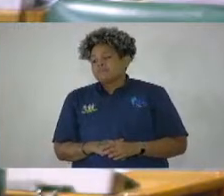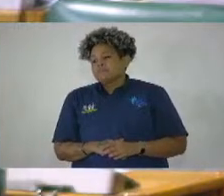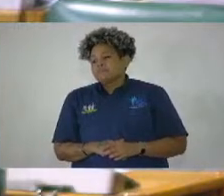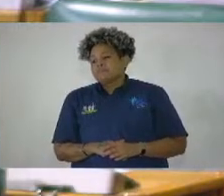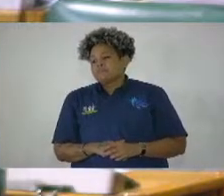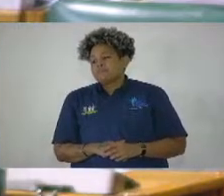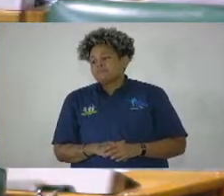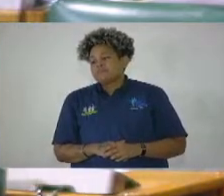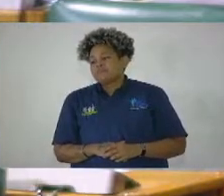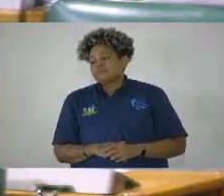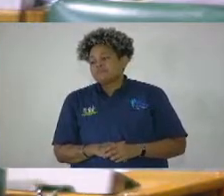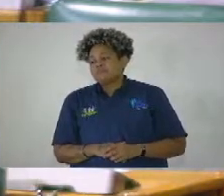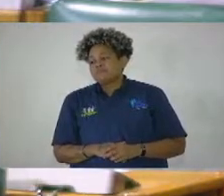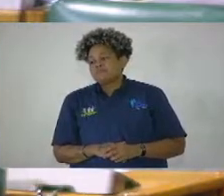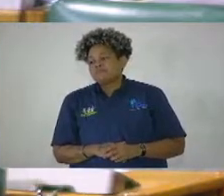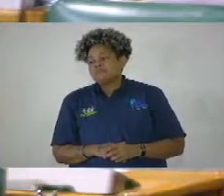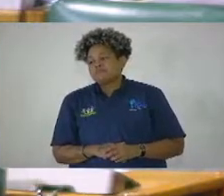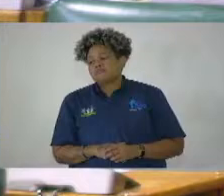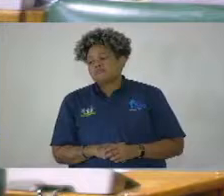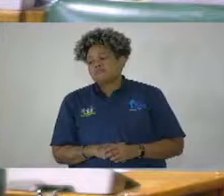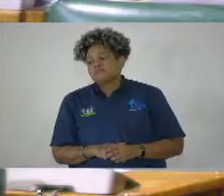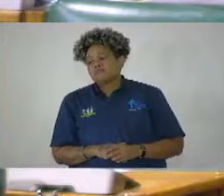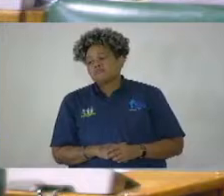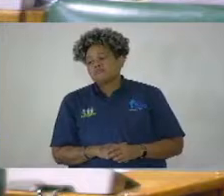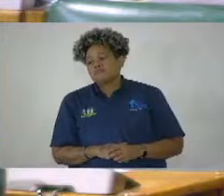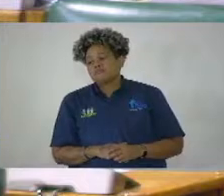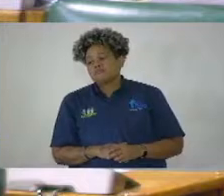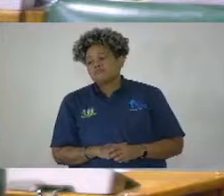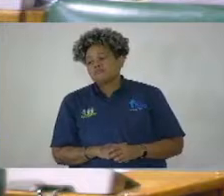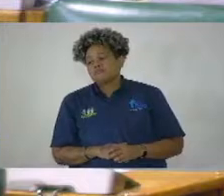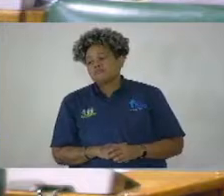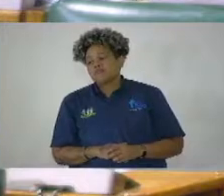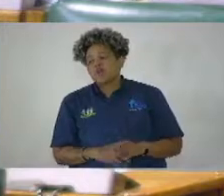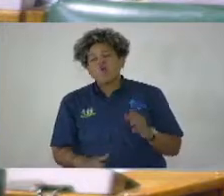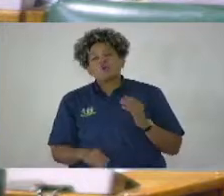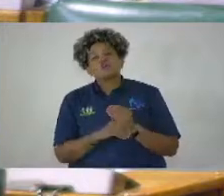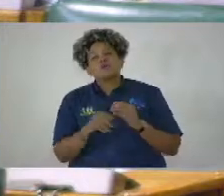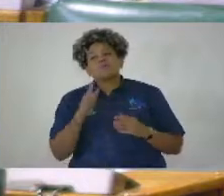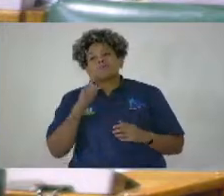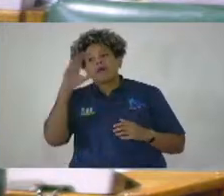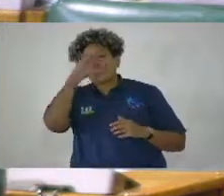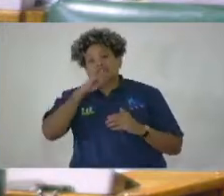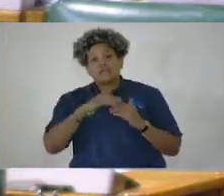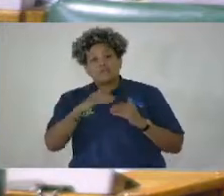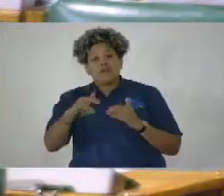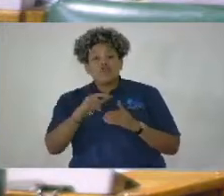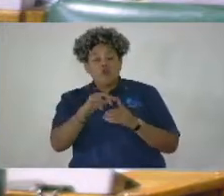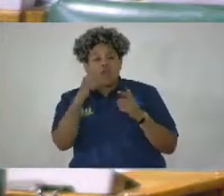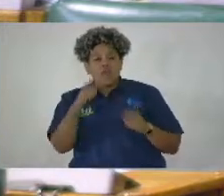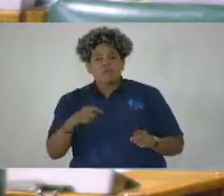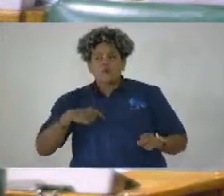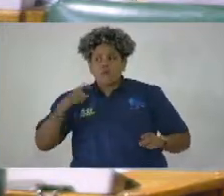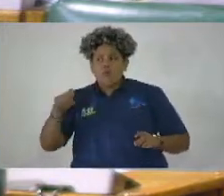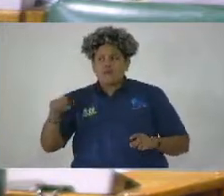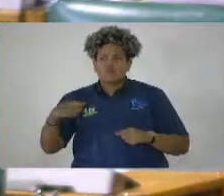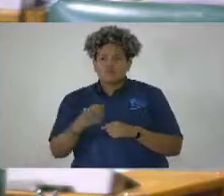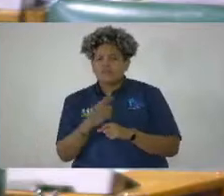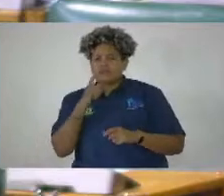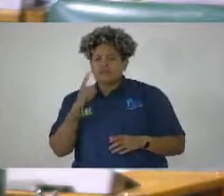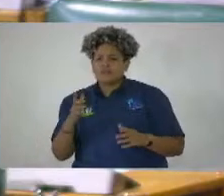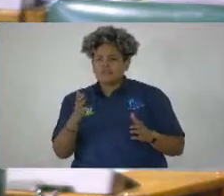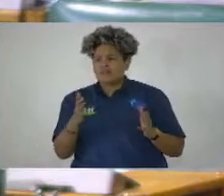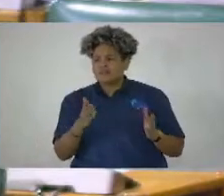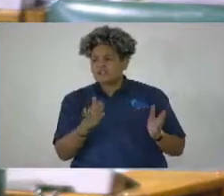the supplementary estimates, after the hurricane occurred, we had to make a shift